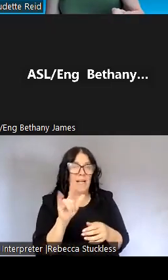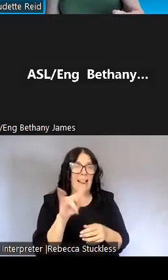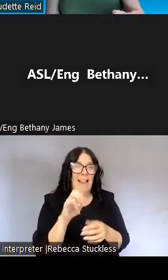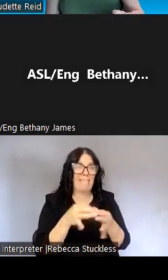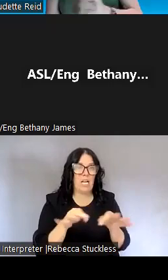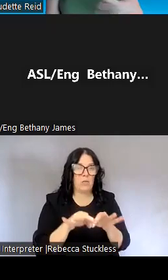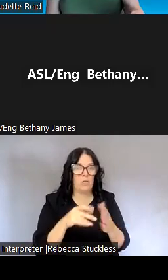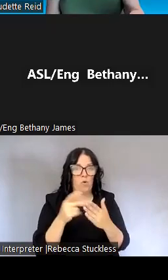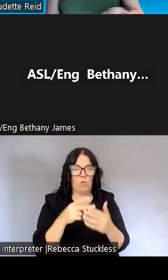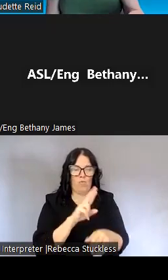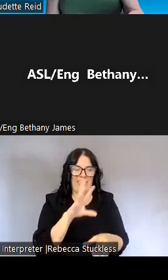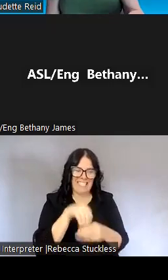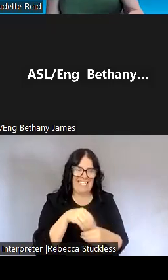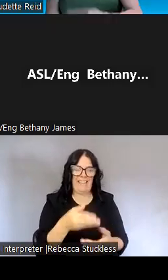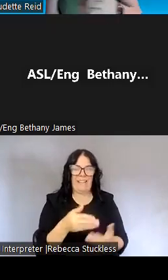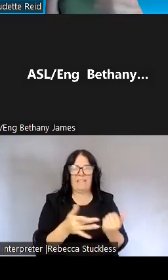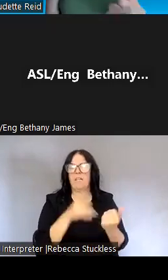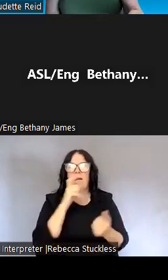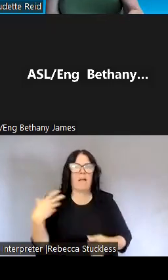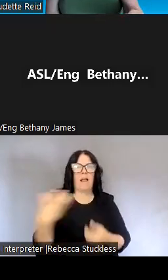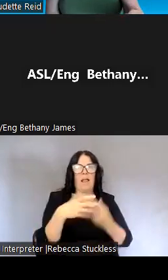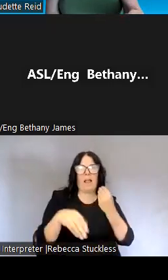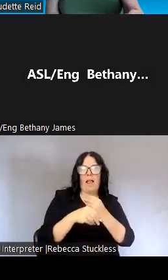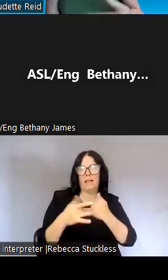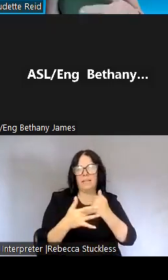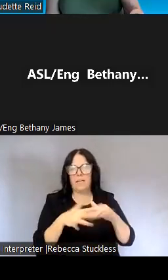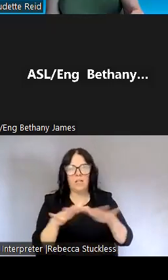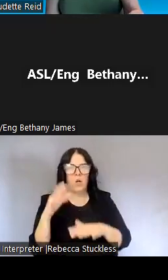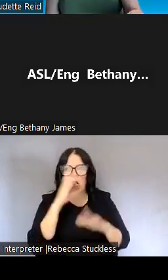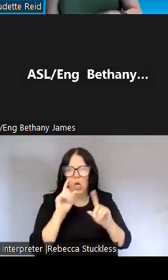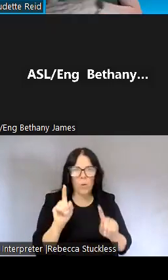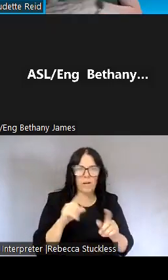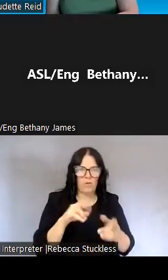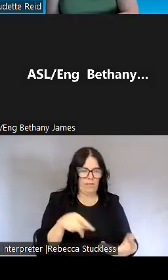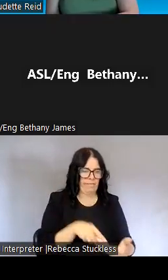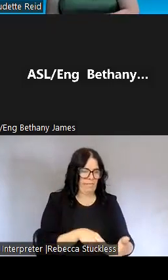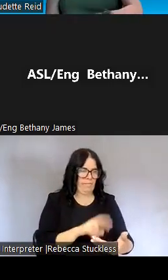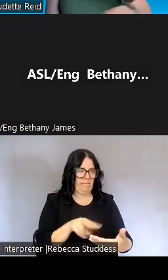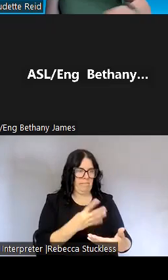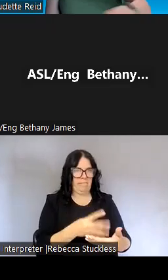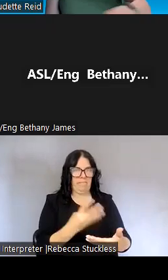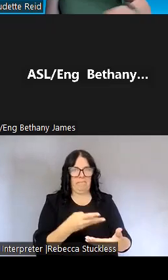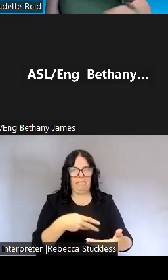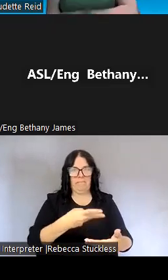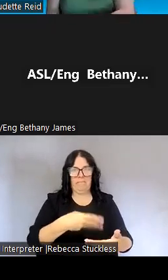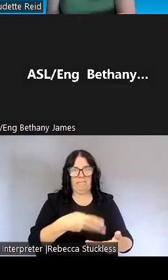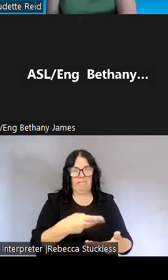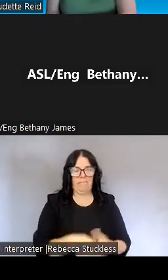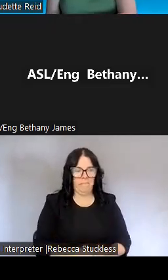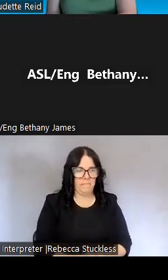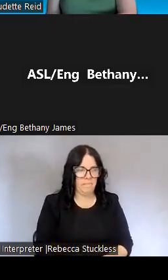in the device, so you don't have to worry about what you're looking at being available off of your